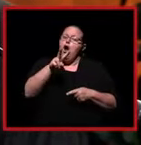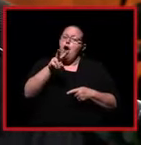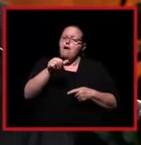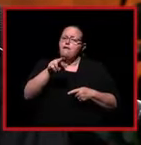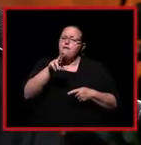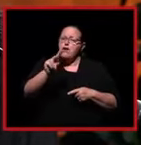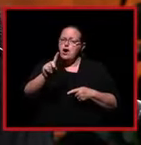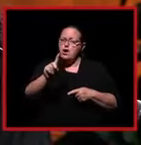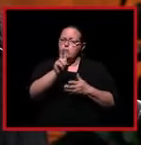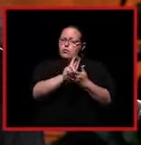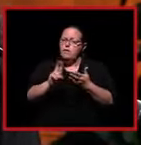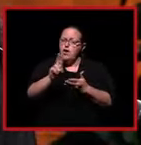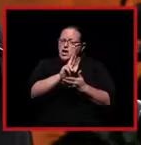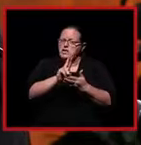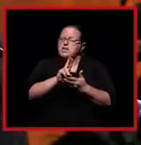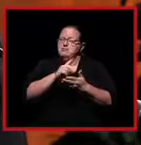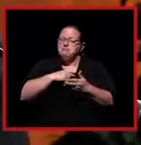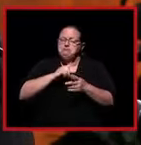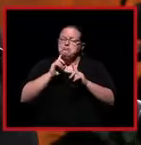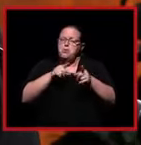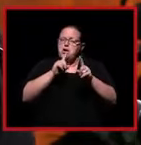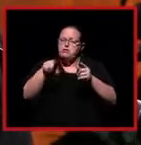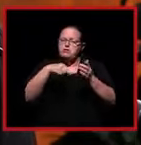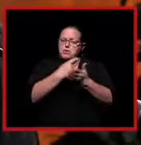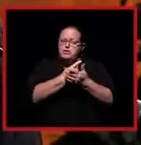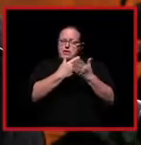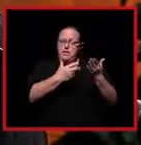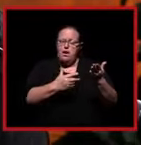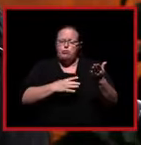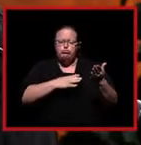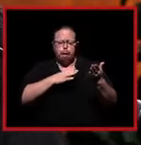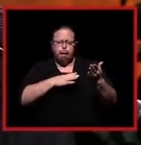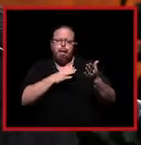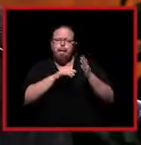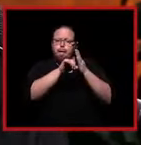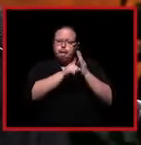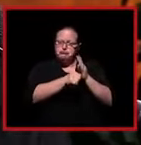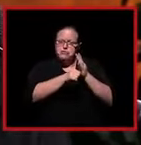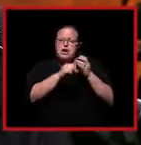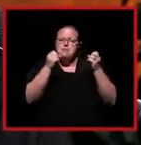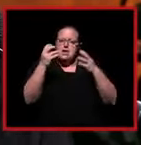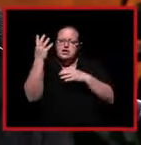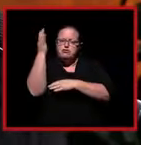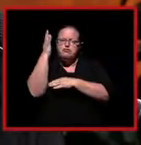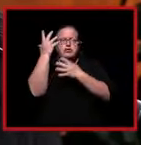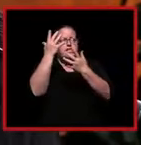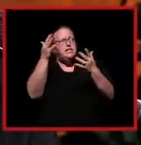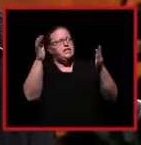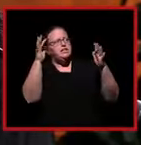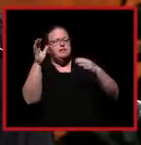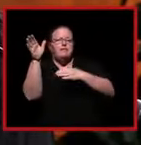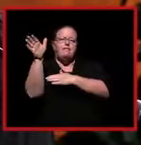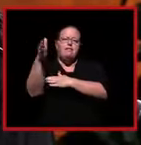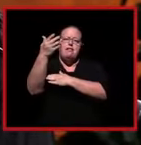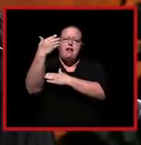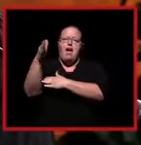pretty impressive affair out there under the trees of Harvard Yard with the flags